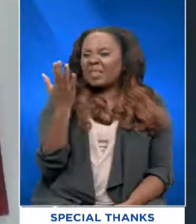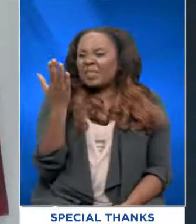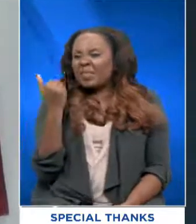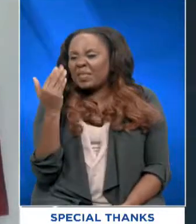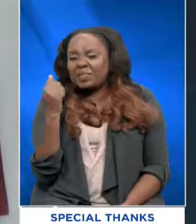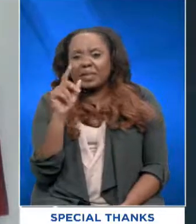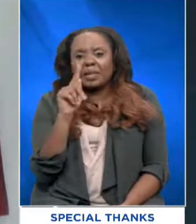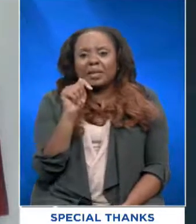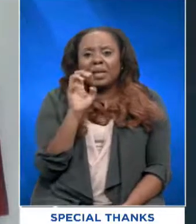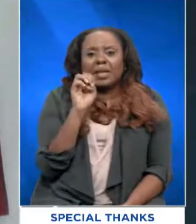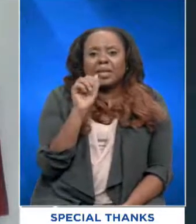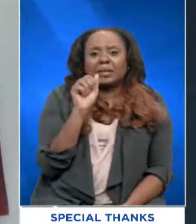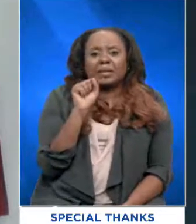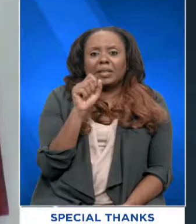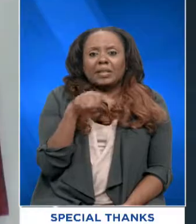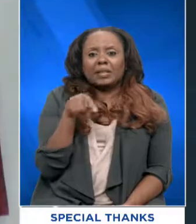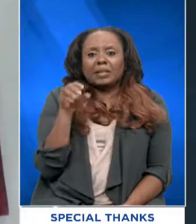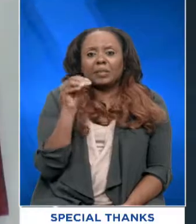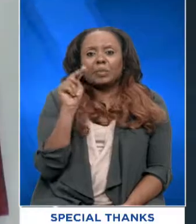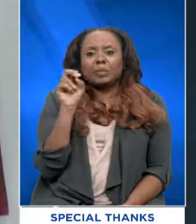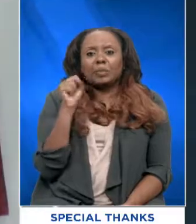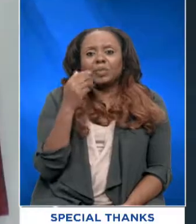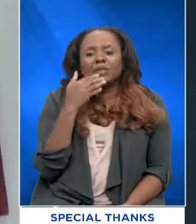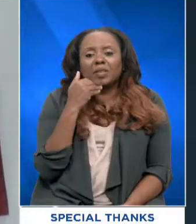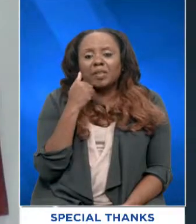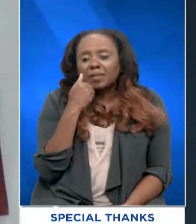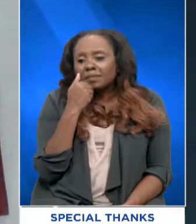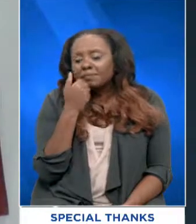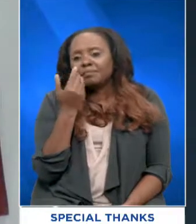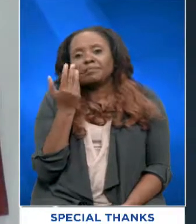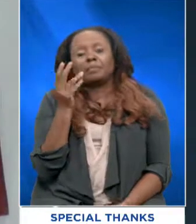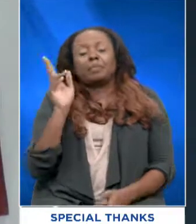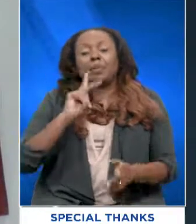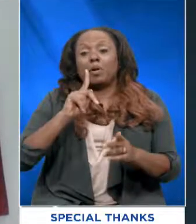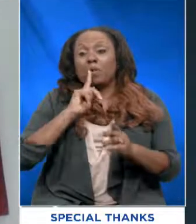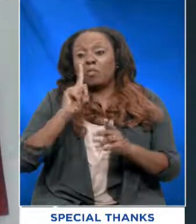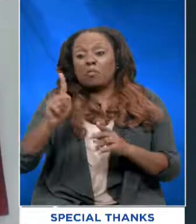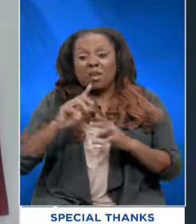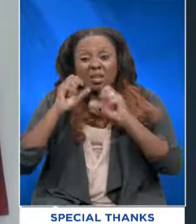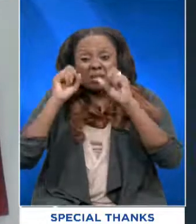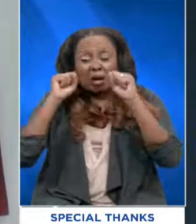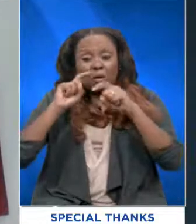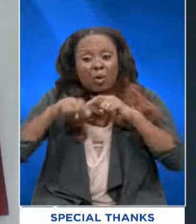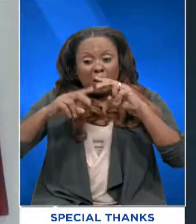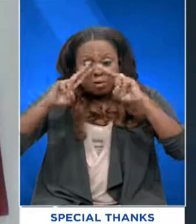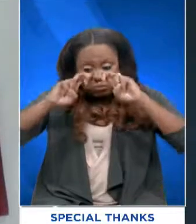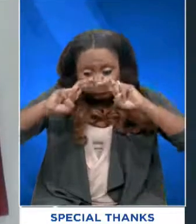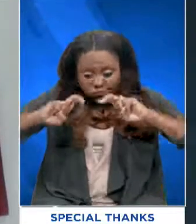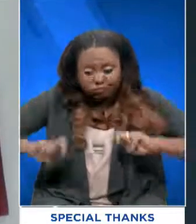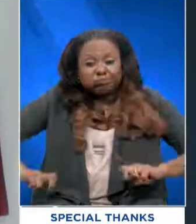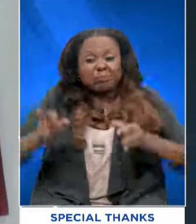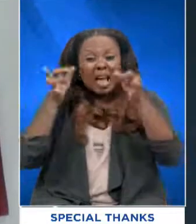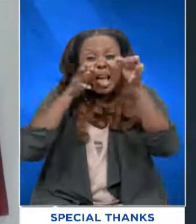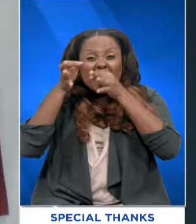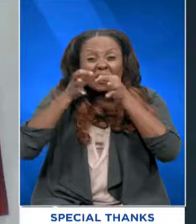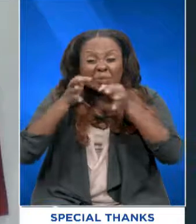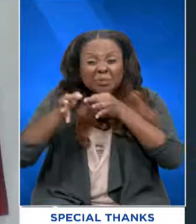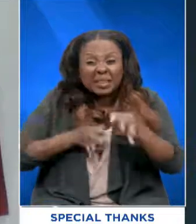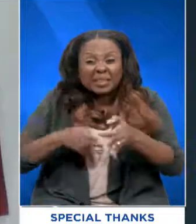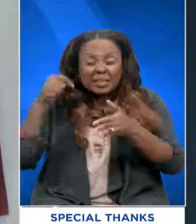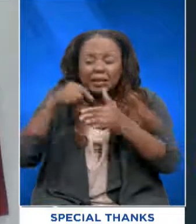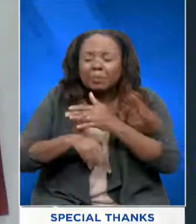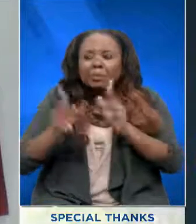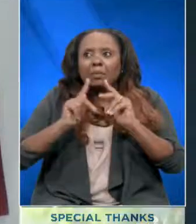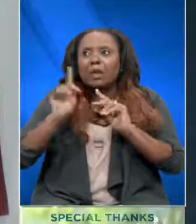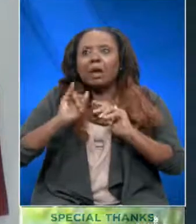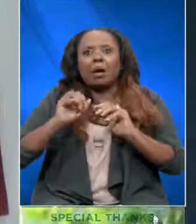day. So then when you break it down for people and show people, that's when they are shocked and sometimes dismayed, or that's when they understand,